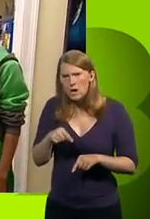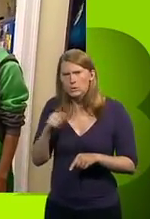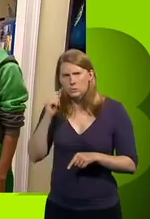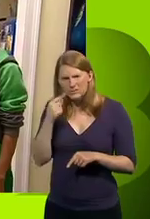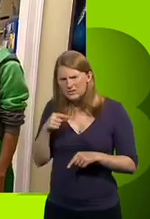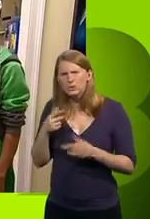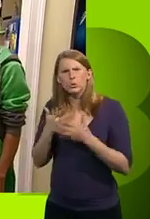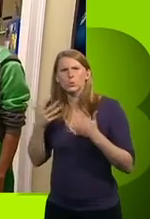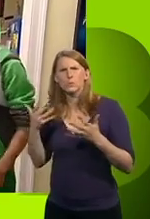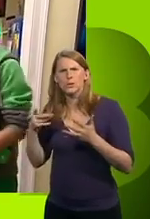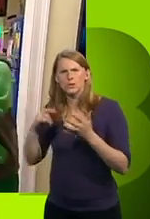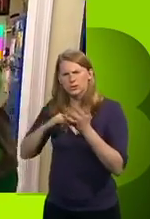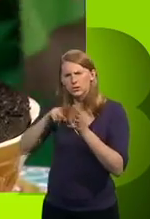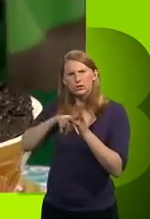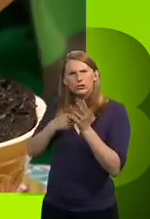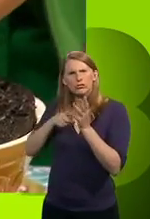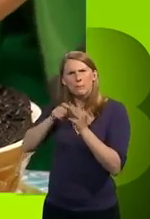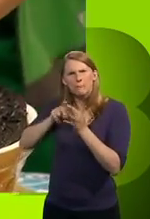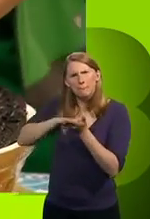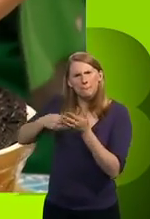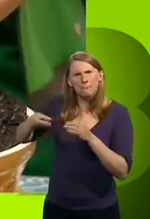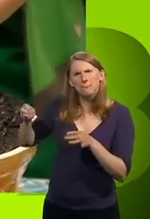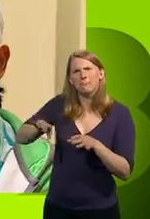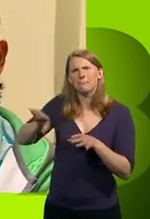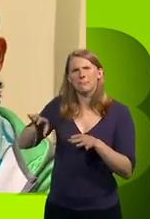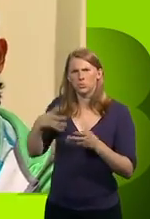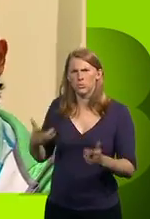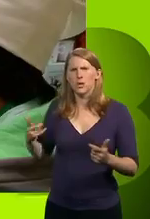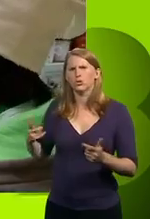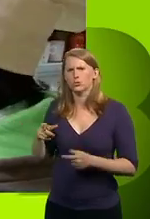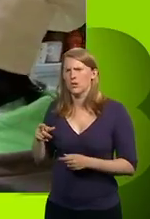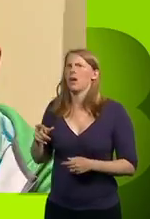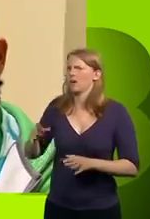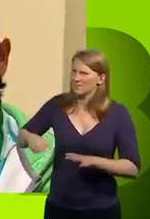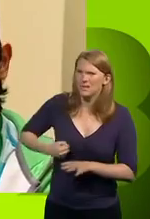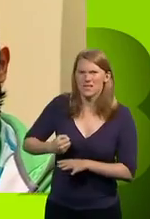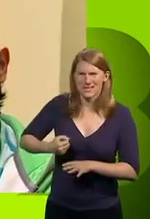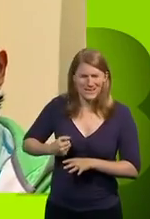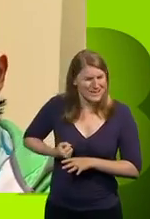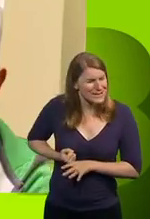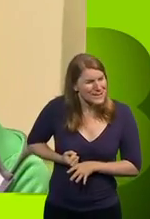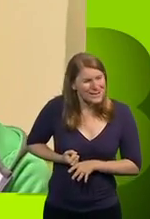You think? Keep stirring. The spoon won't budge. Push harder!